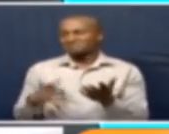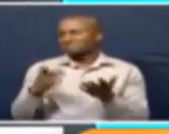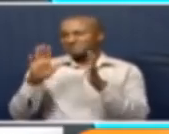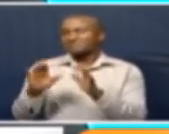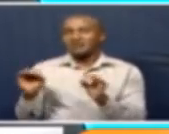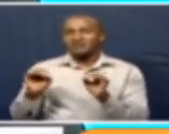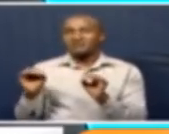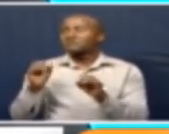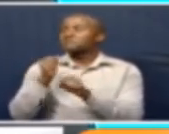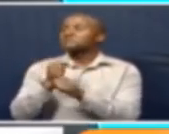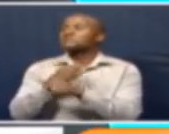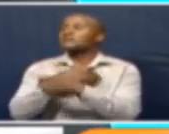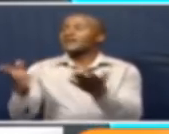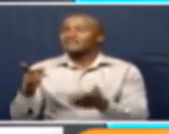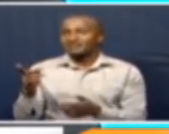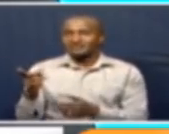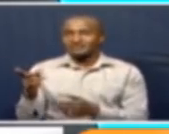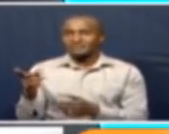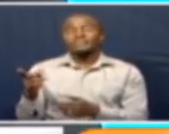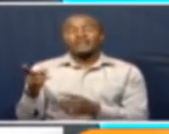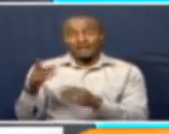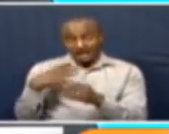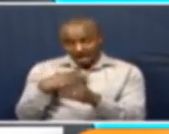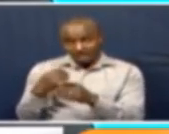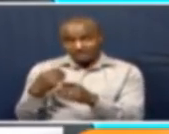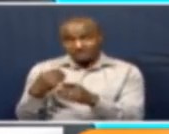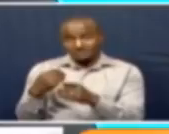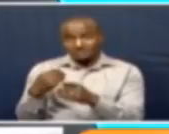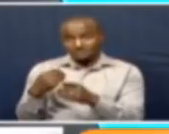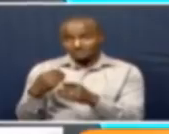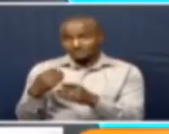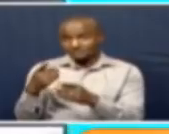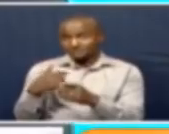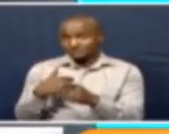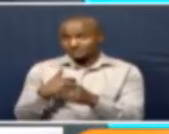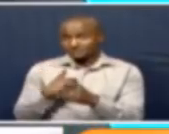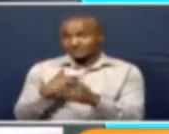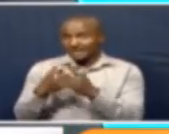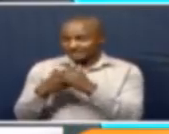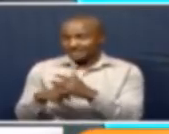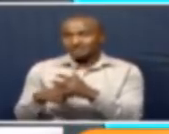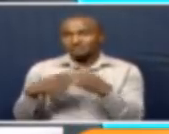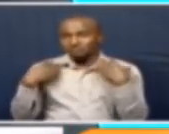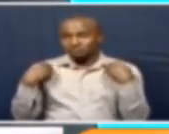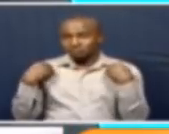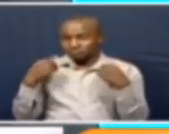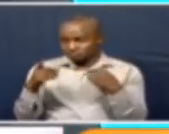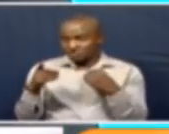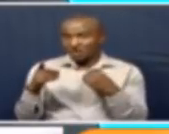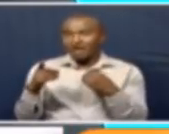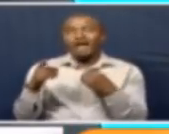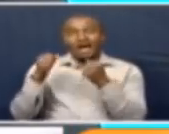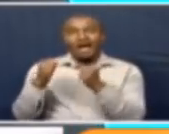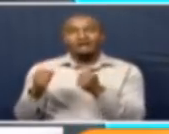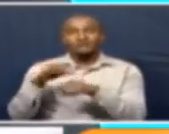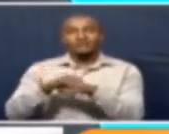You will do nothing as a model. And truthfully, I've just started practicing, and it's hard for you to find a